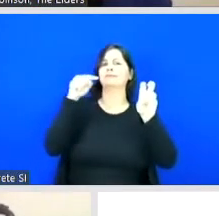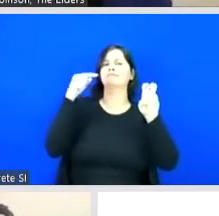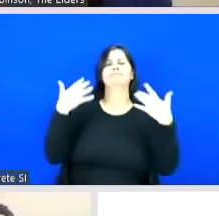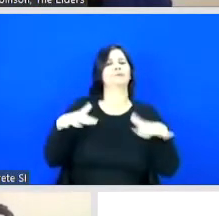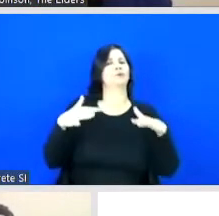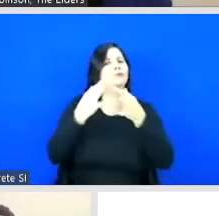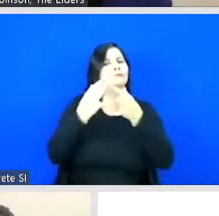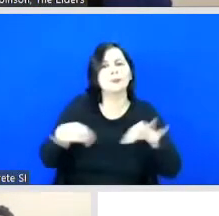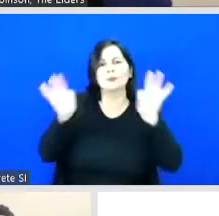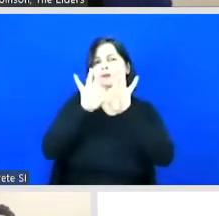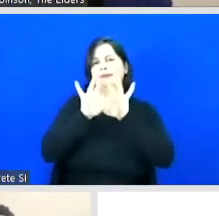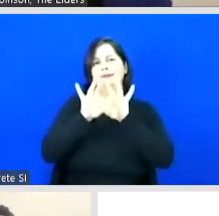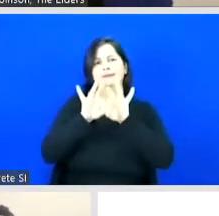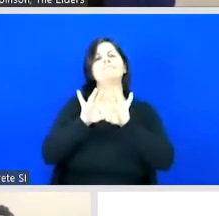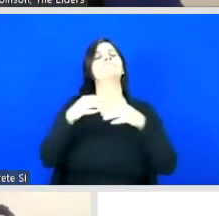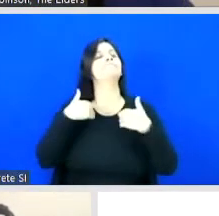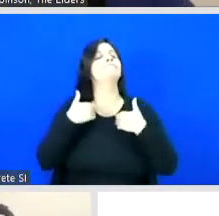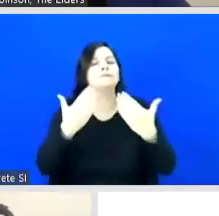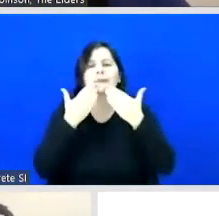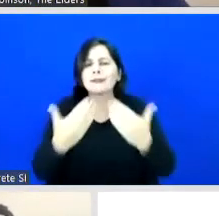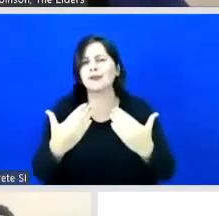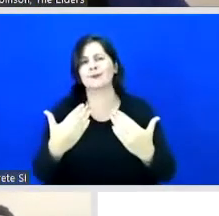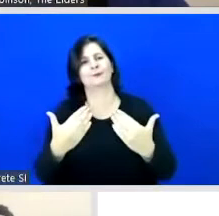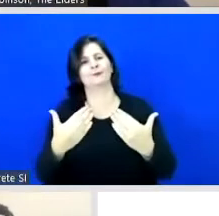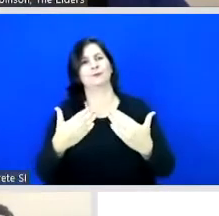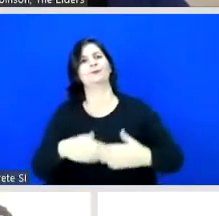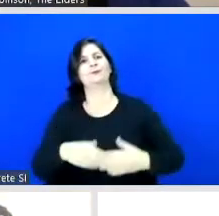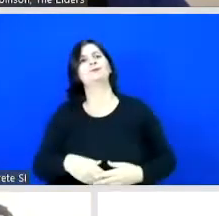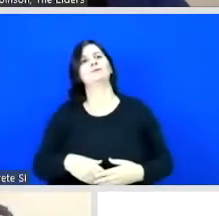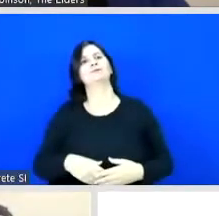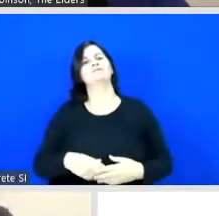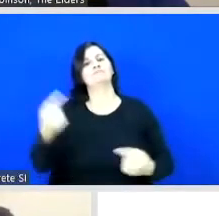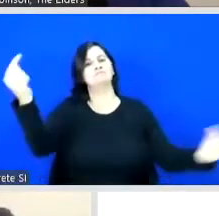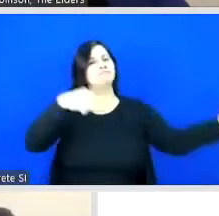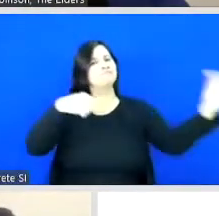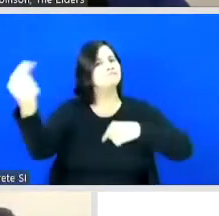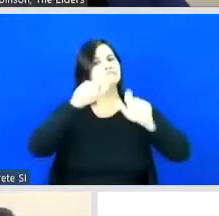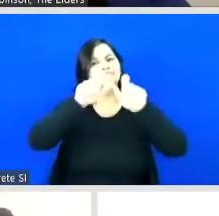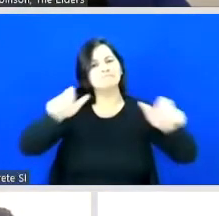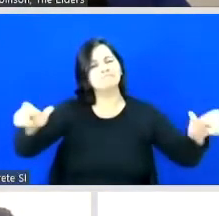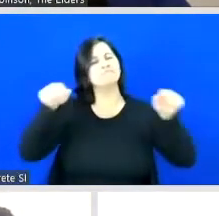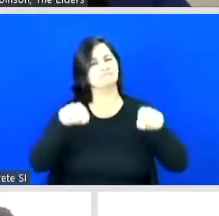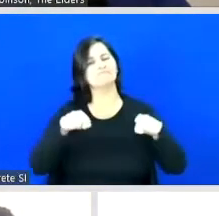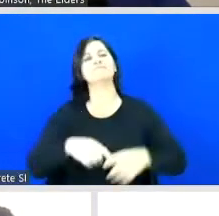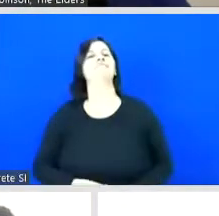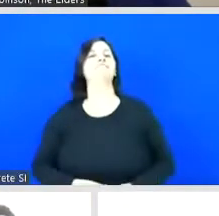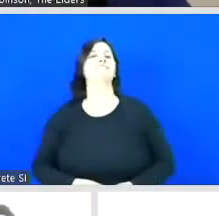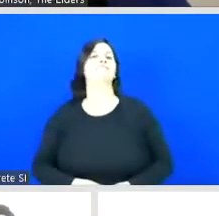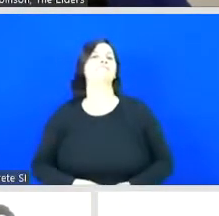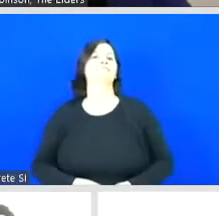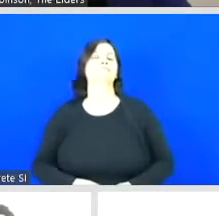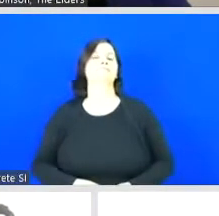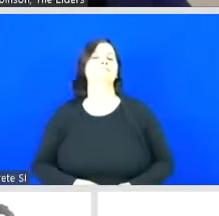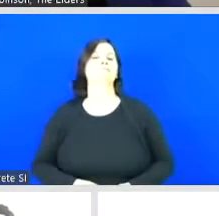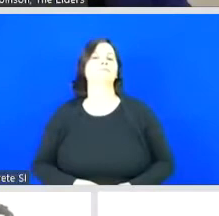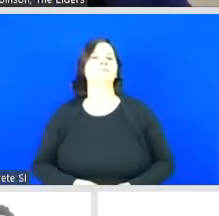because this is really important that we start to look at these issues of gender equality and climate